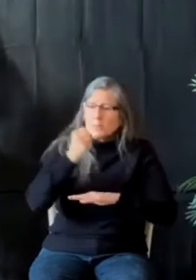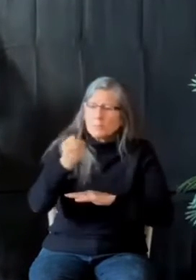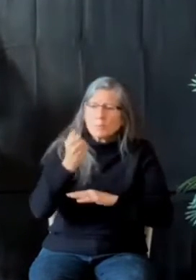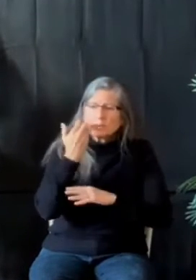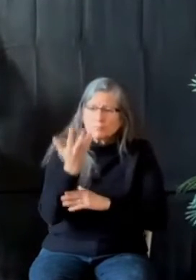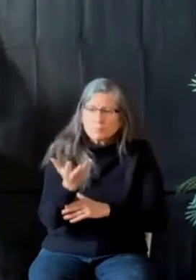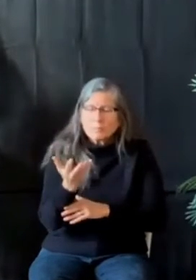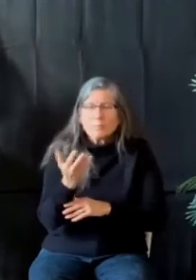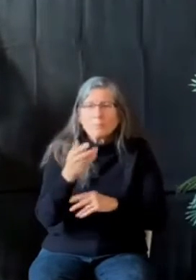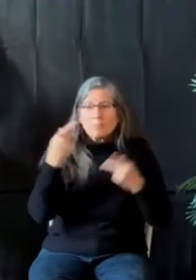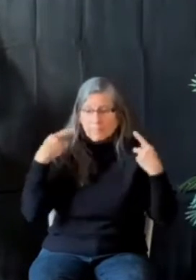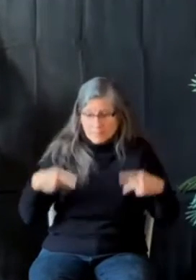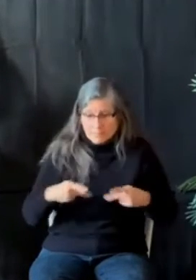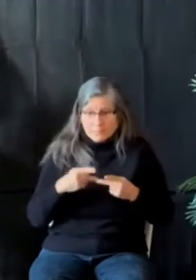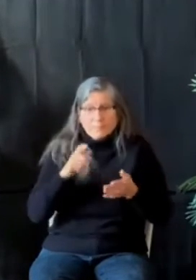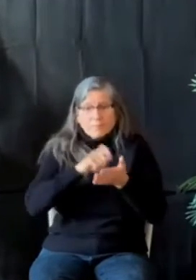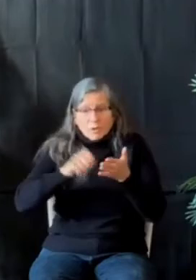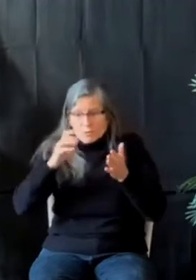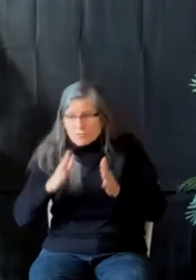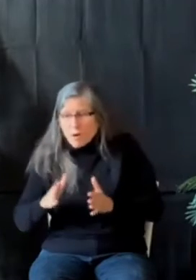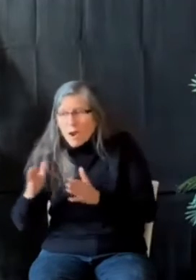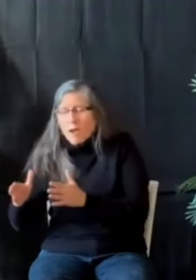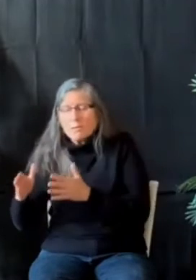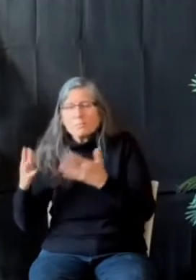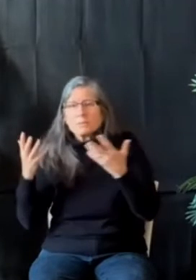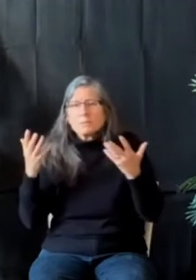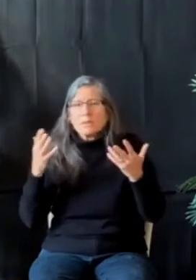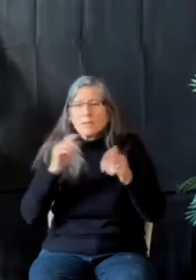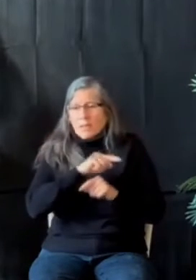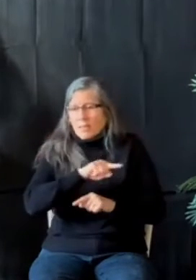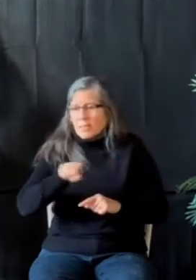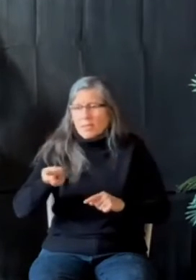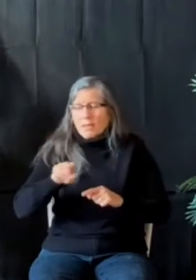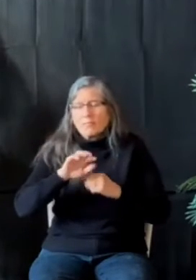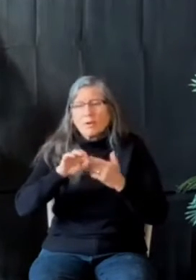Pharisees, lawyers, scribes, they had